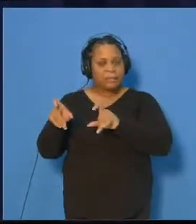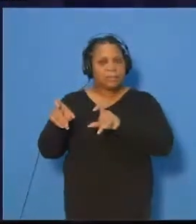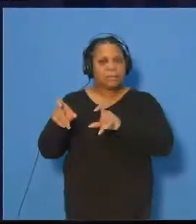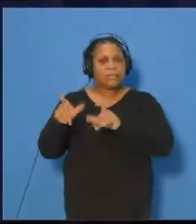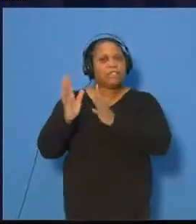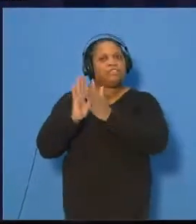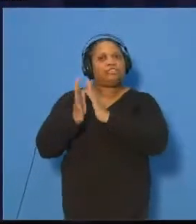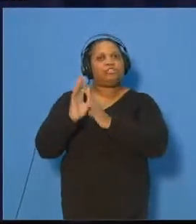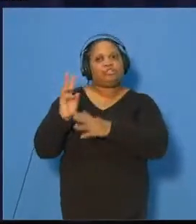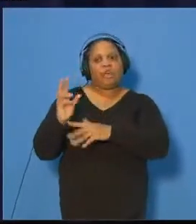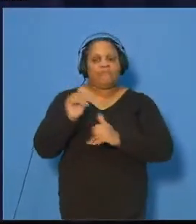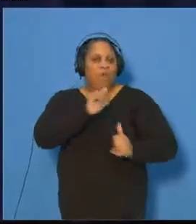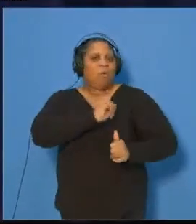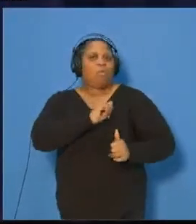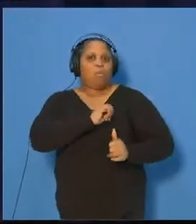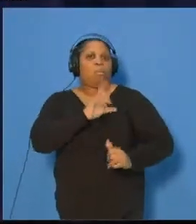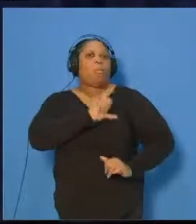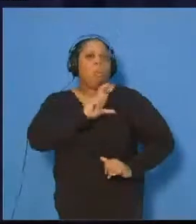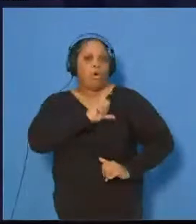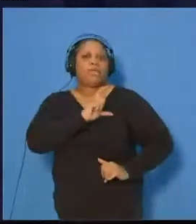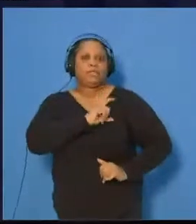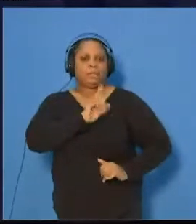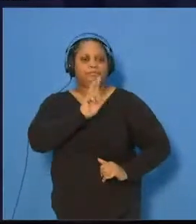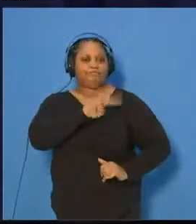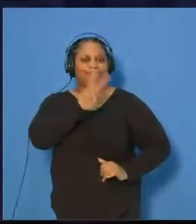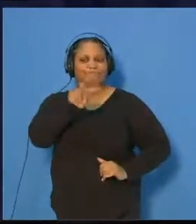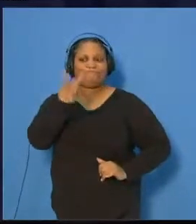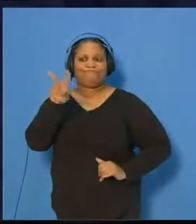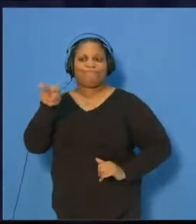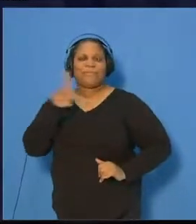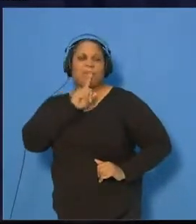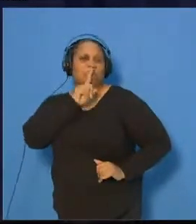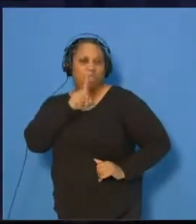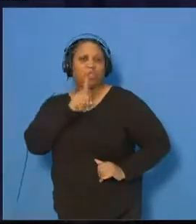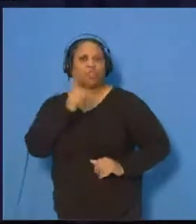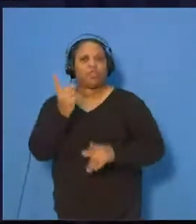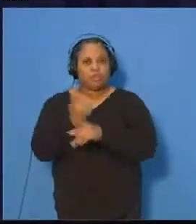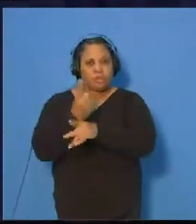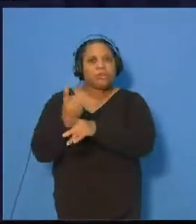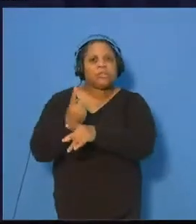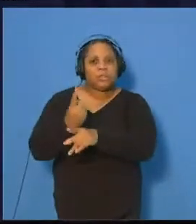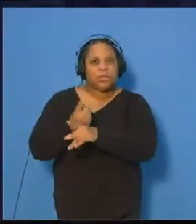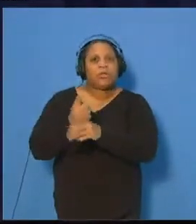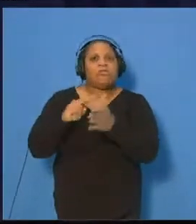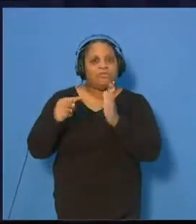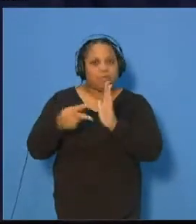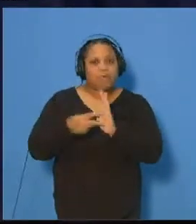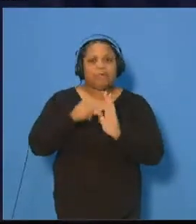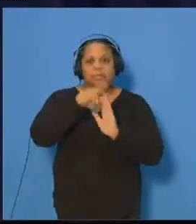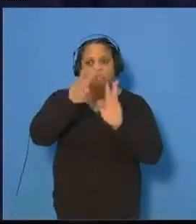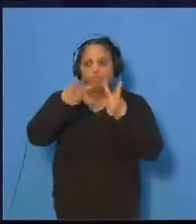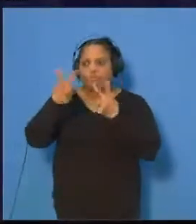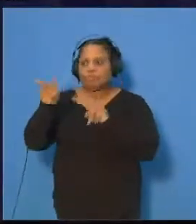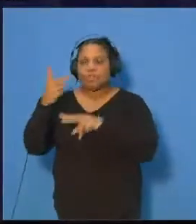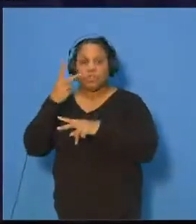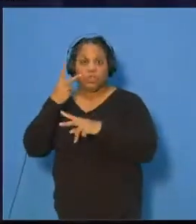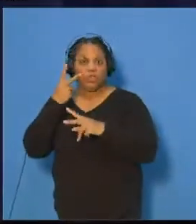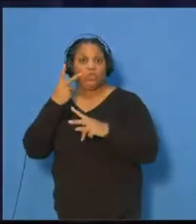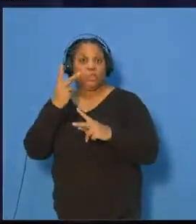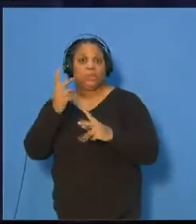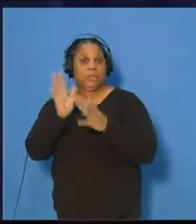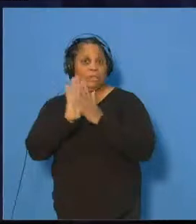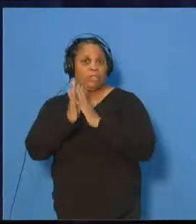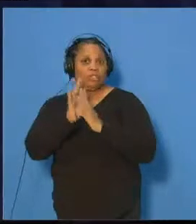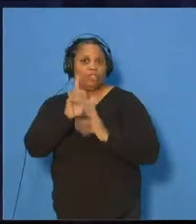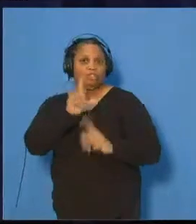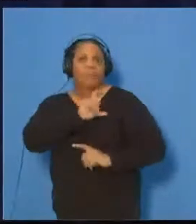traffic wardens to go through the city to look and to make sure that everything is fit for purpose. And so if you go around the city, you will see the traffic wardens looking at